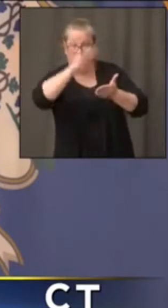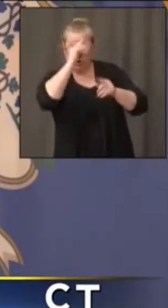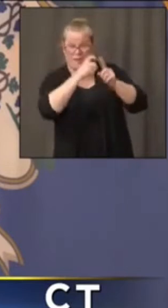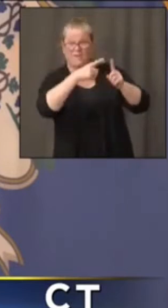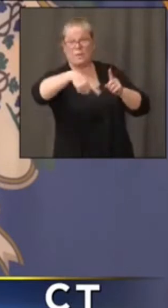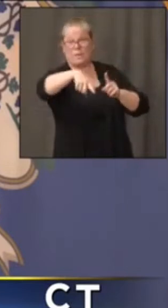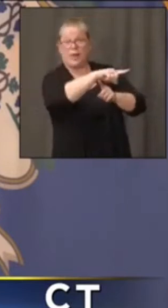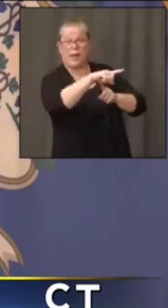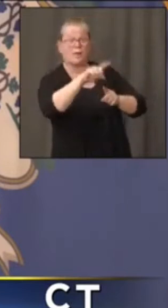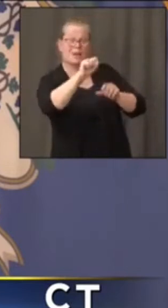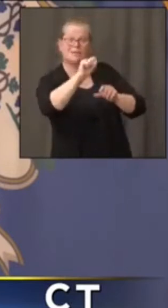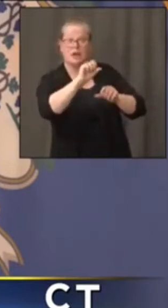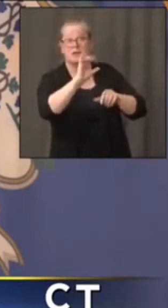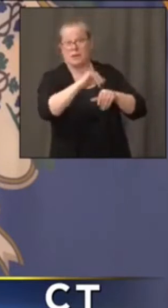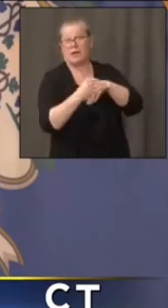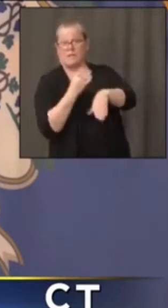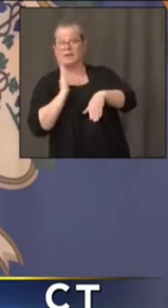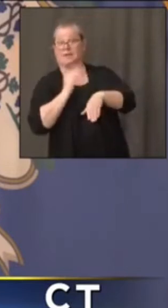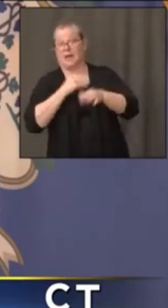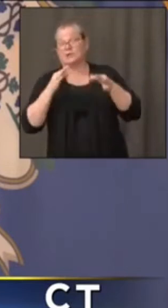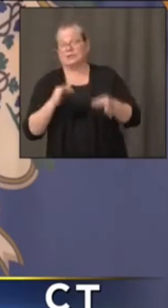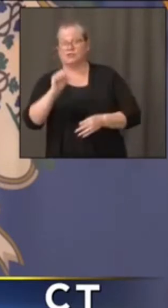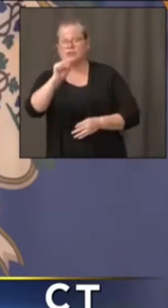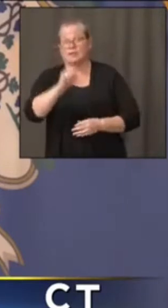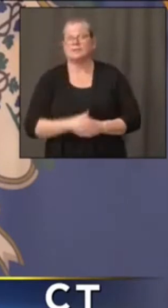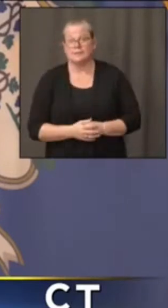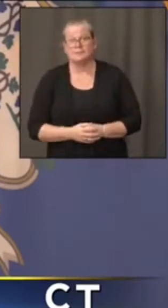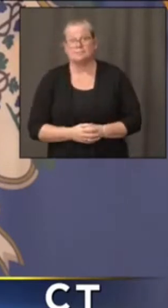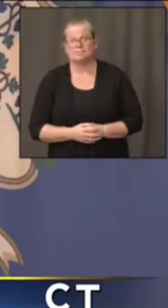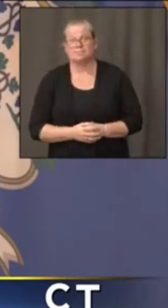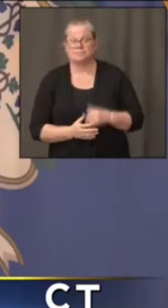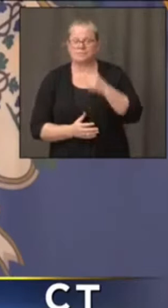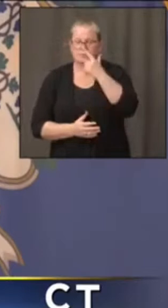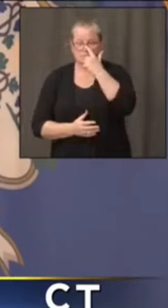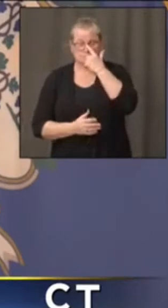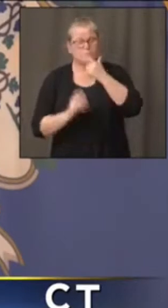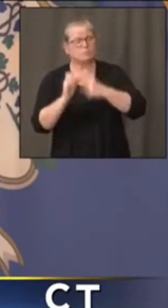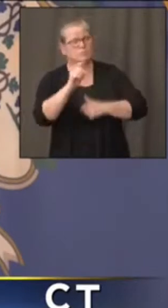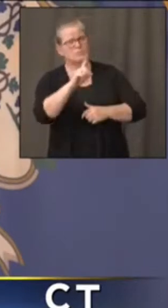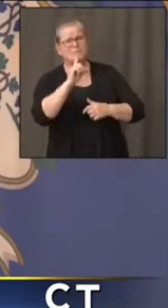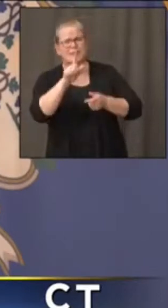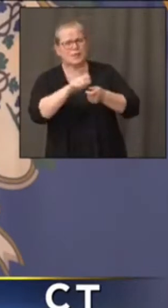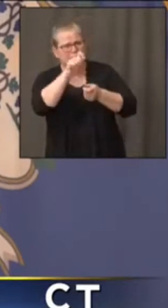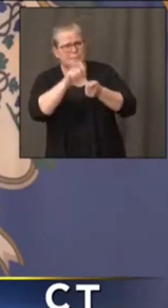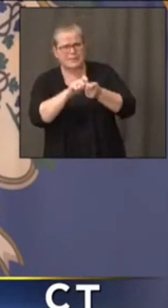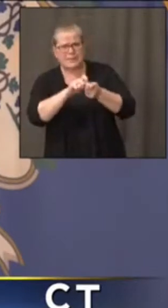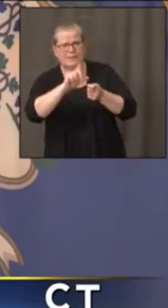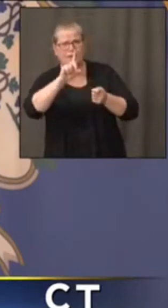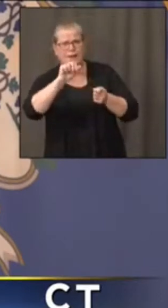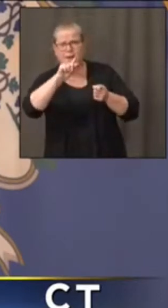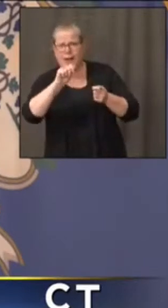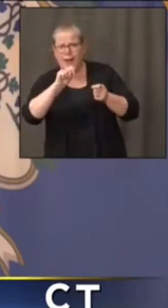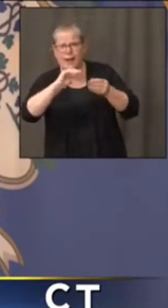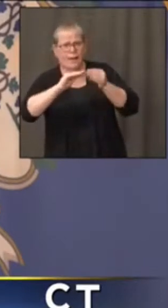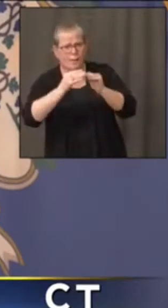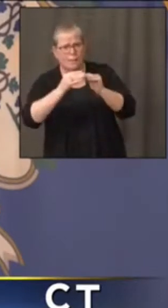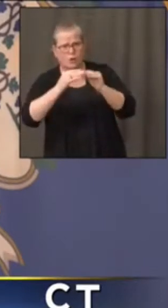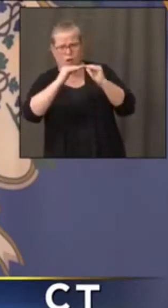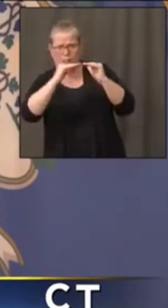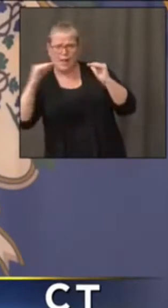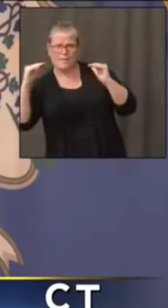impacting us very very specific data point or data level that you